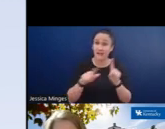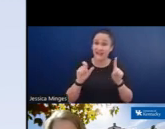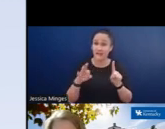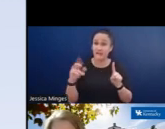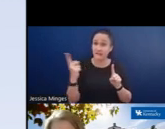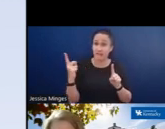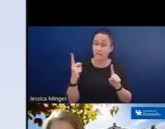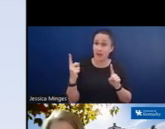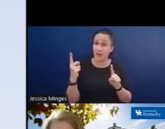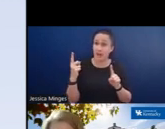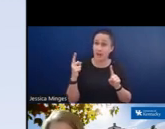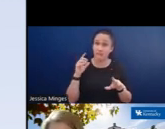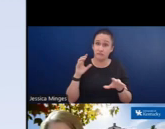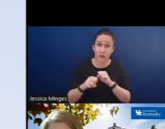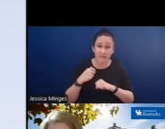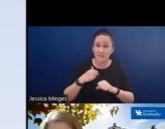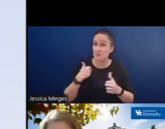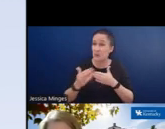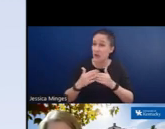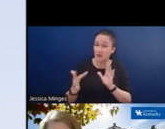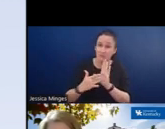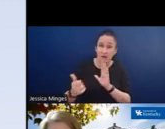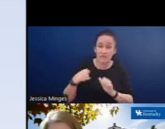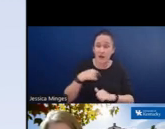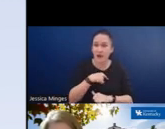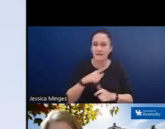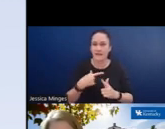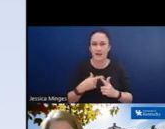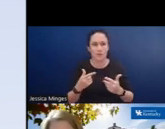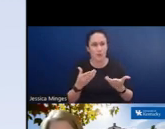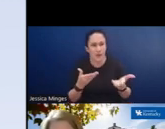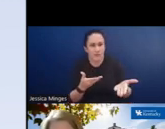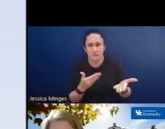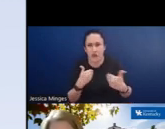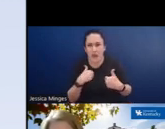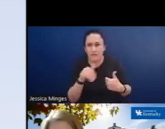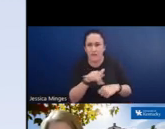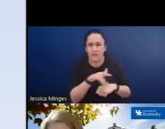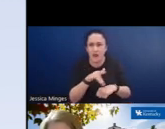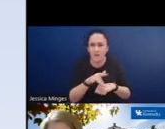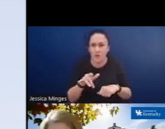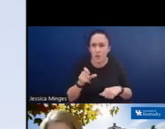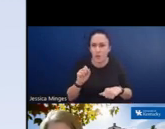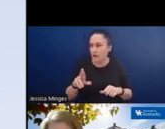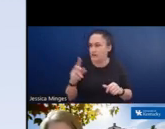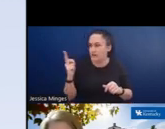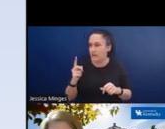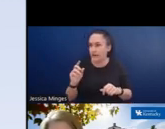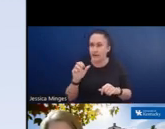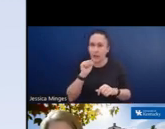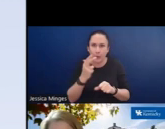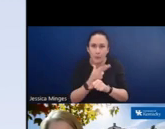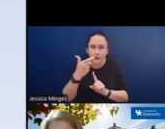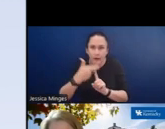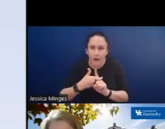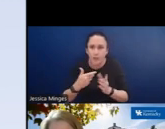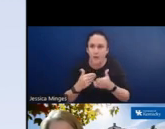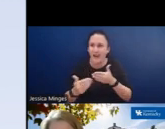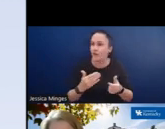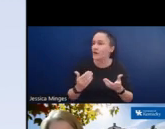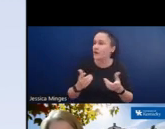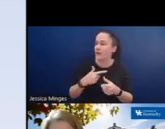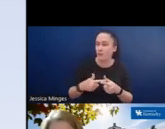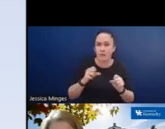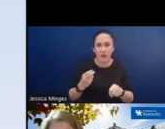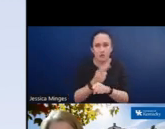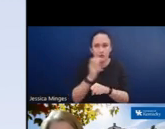fails, if we don't know what happened the night before, we can use it in the morning. And so it's something that